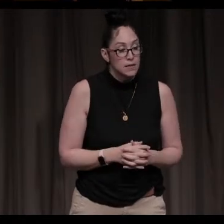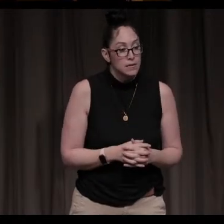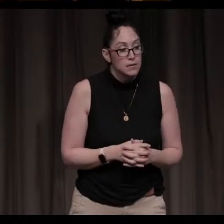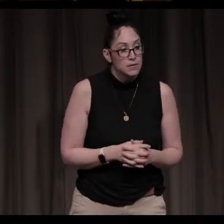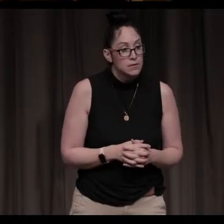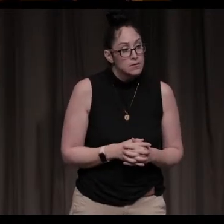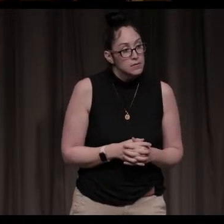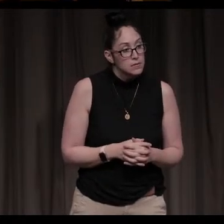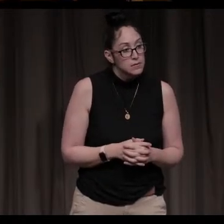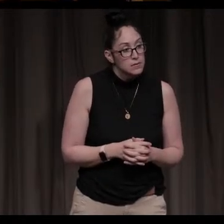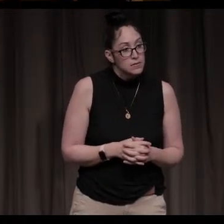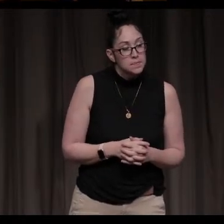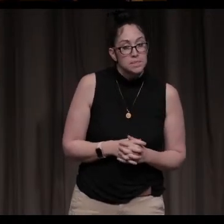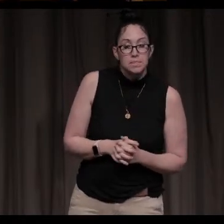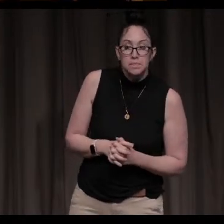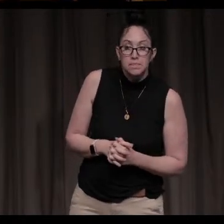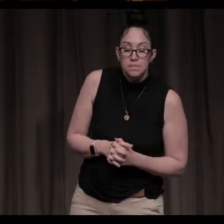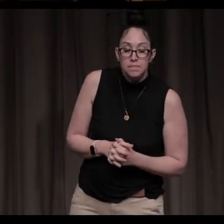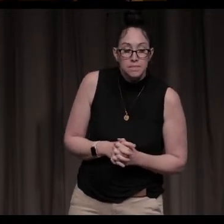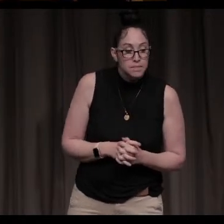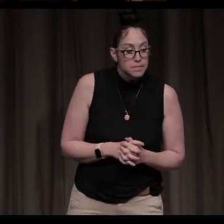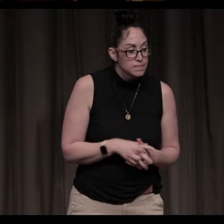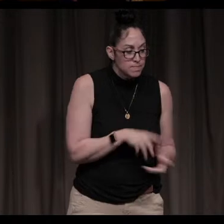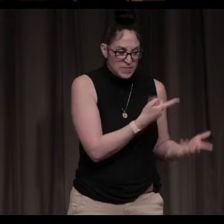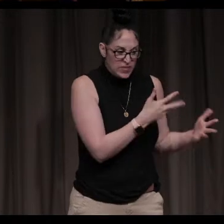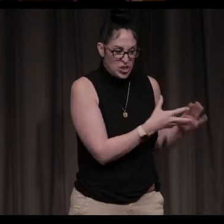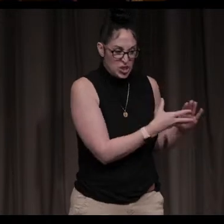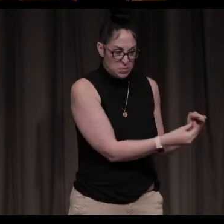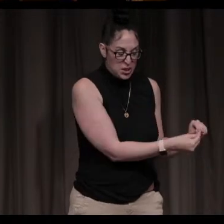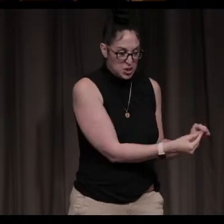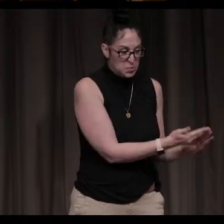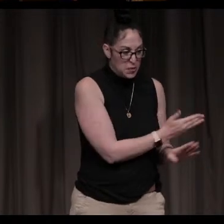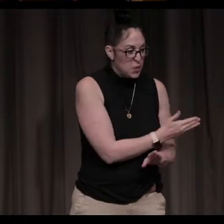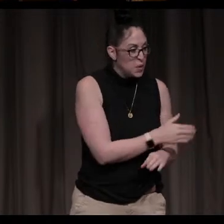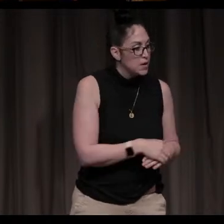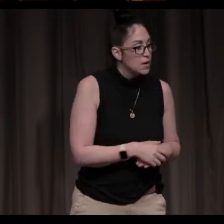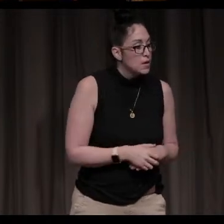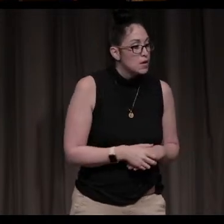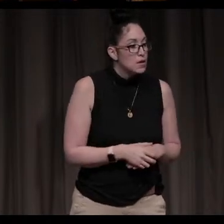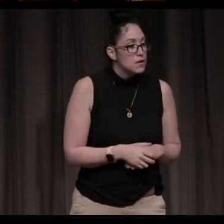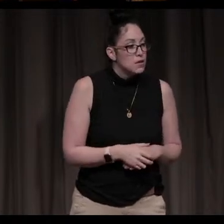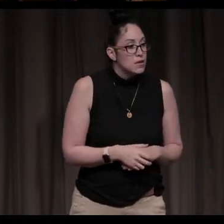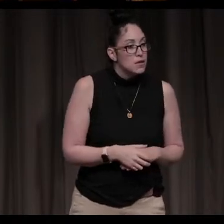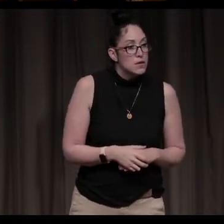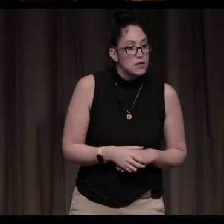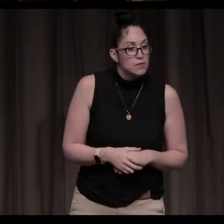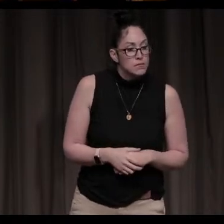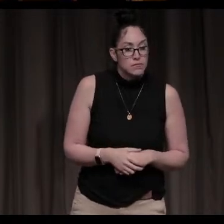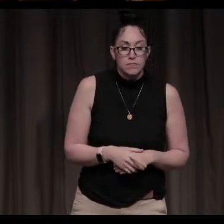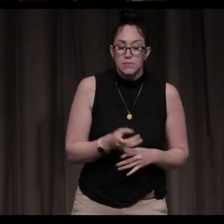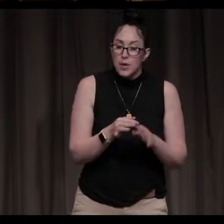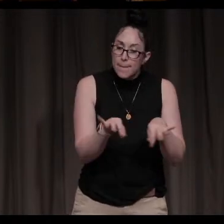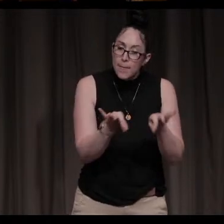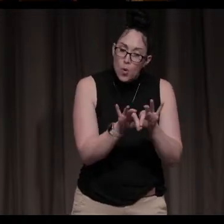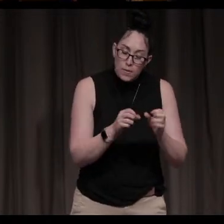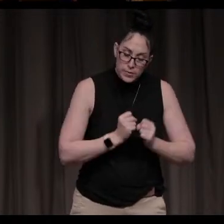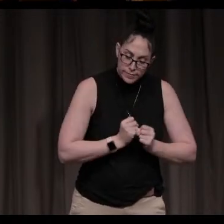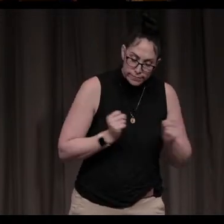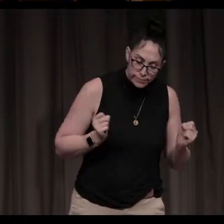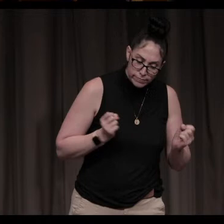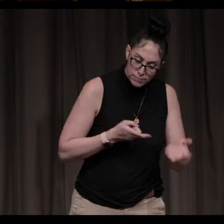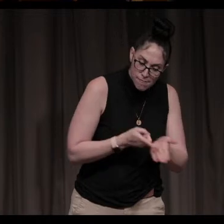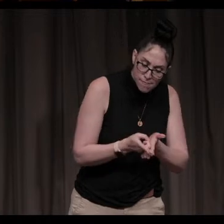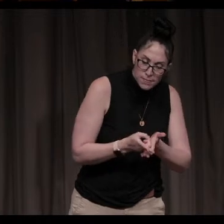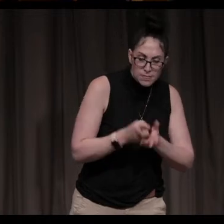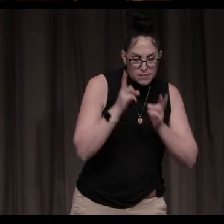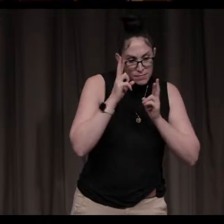to always be very, as was mentioned here before by both Dante and Houston, to be very transparent,